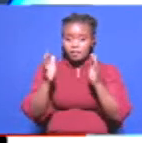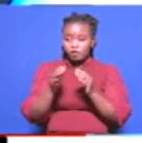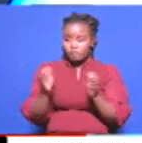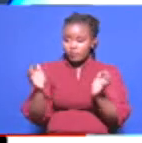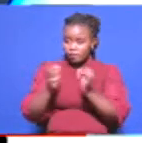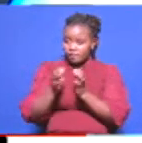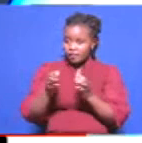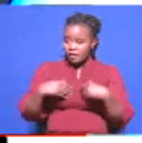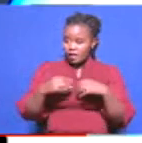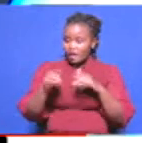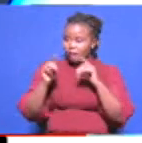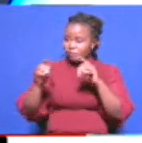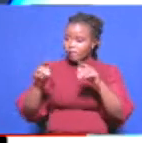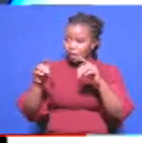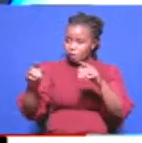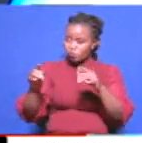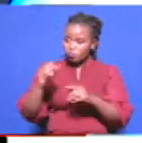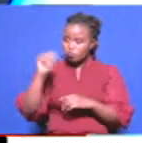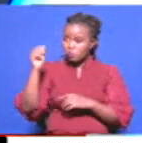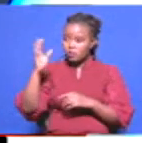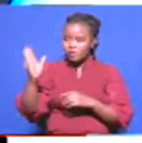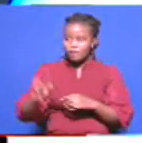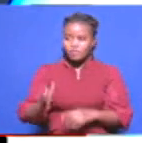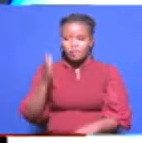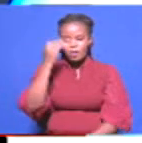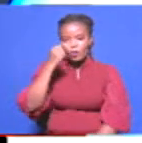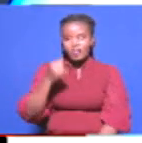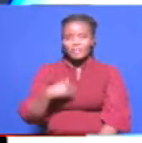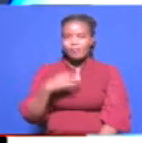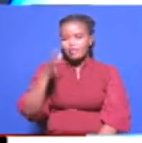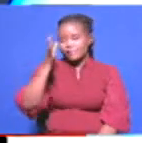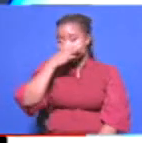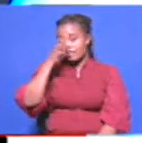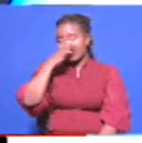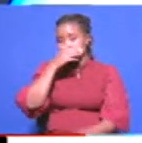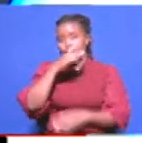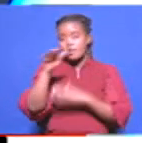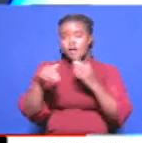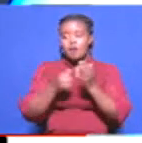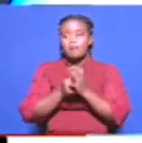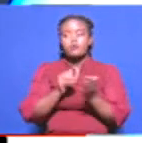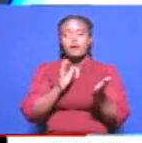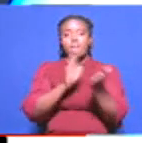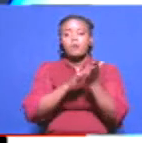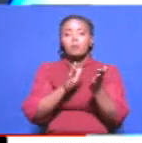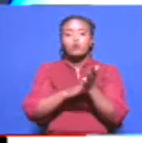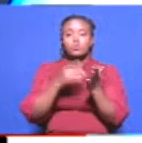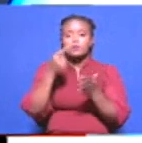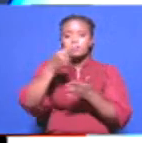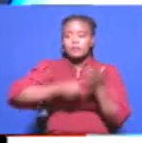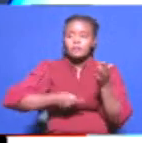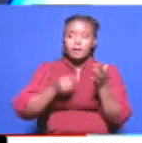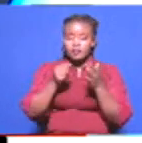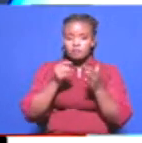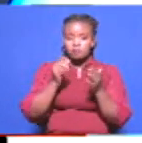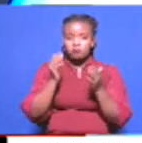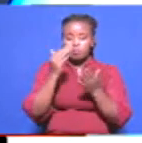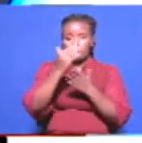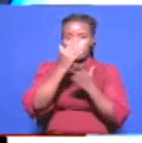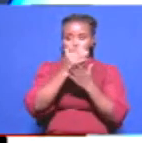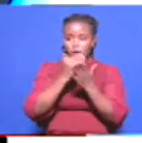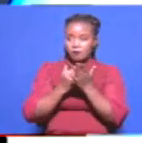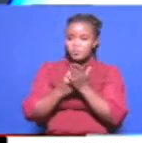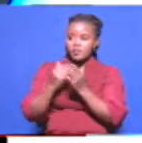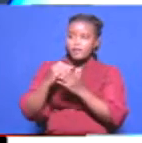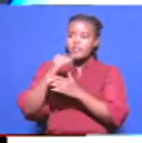a section of politicians of peddling lies about the proposed tax measures in the next fiscal